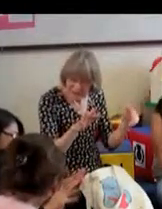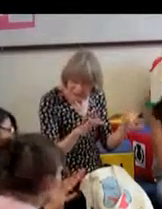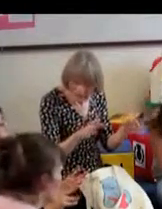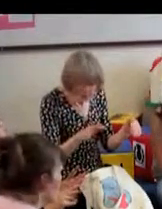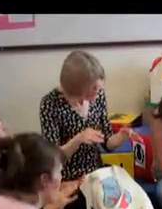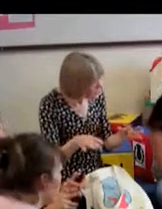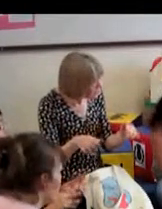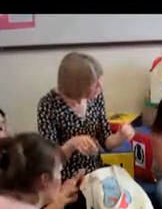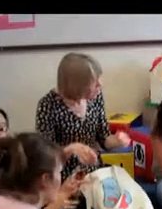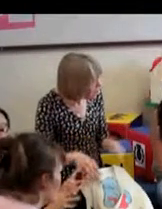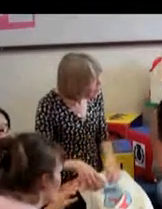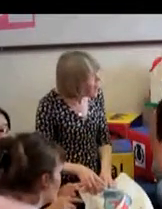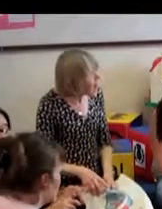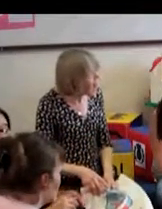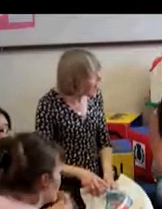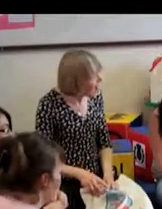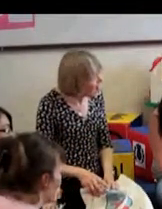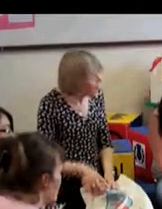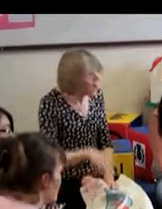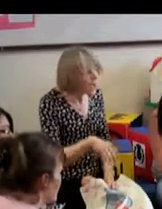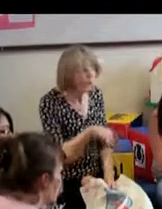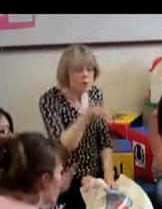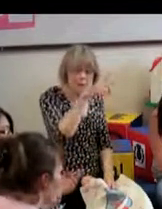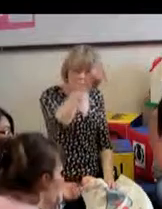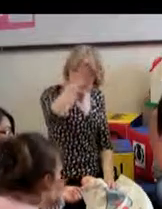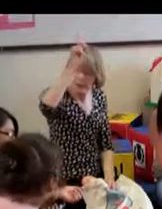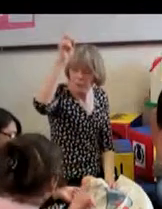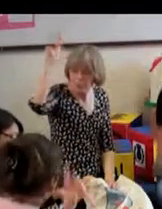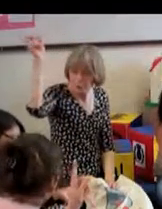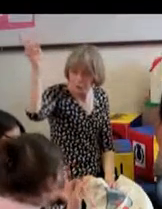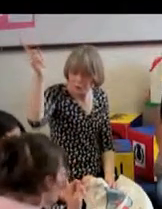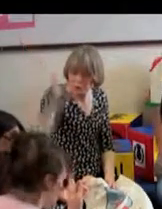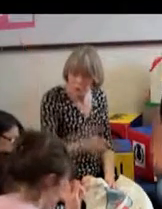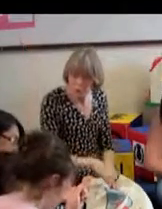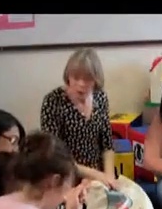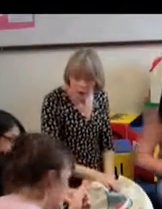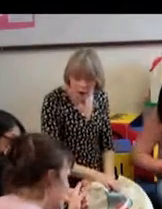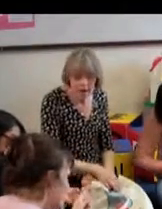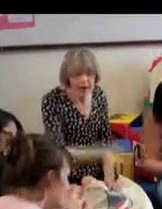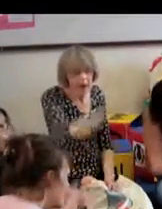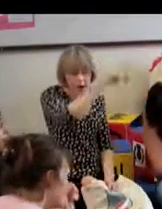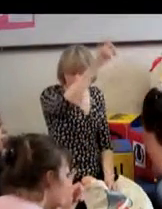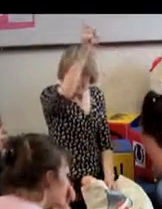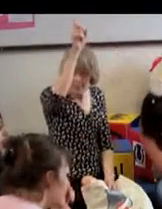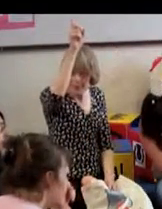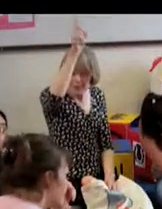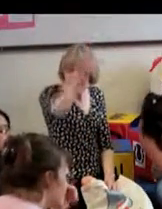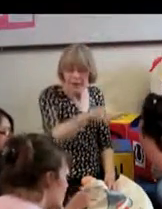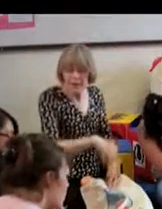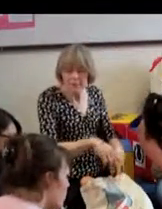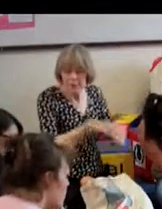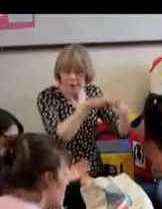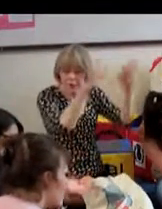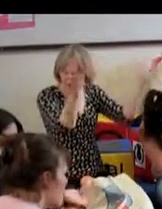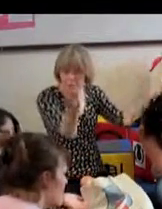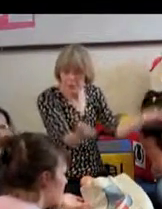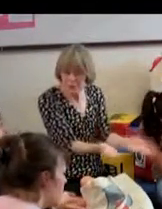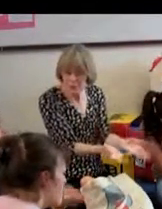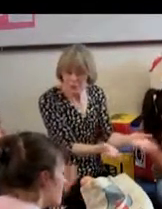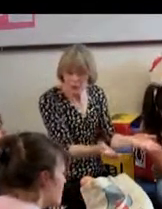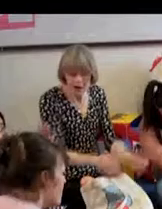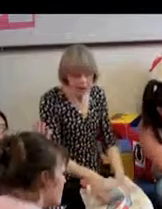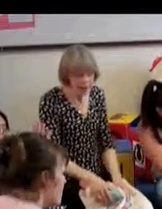Good positioning maximises use of vision and attention. Seven toddlers are sitting supported by their mums on the